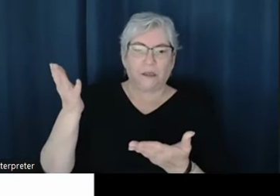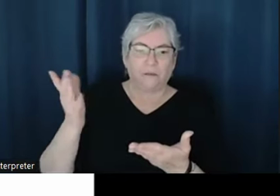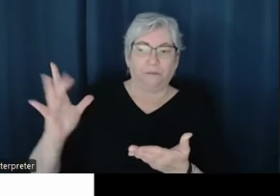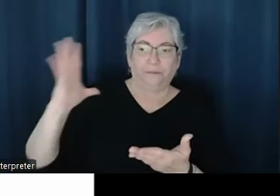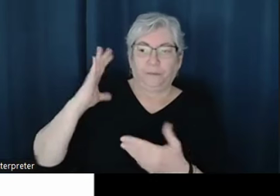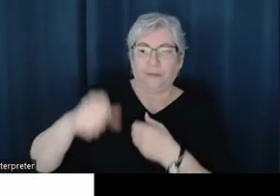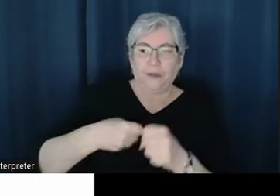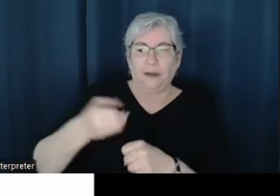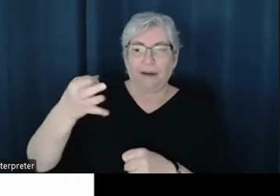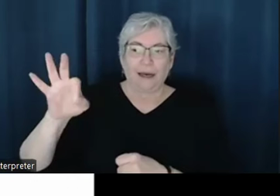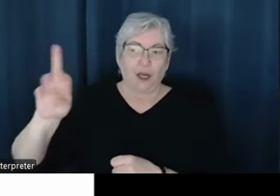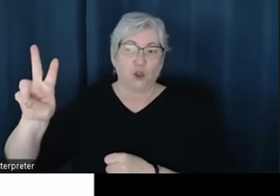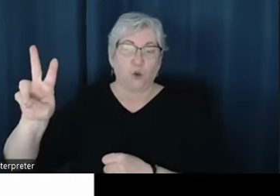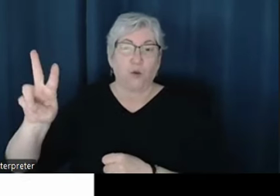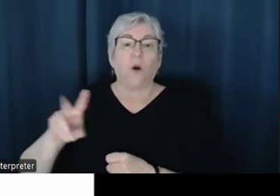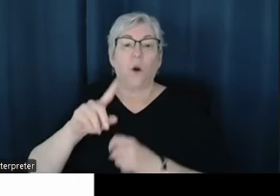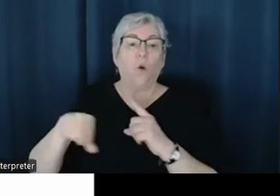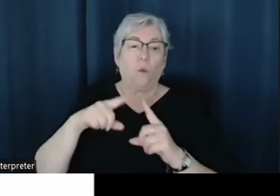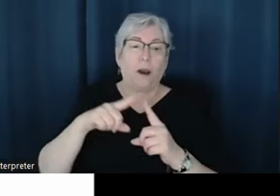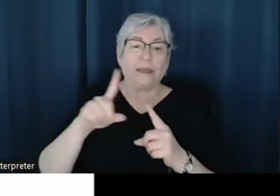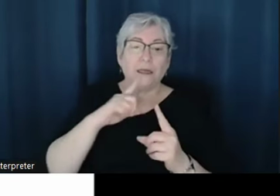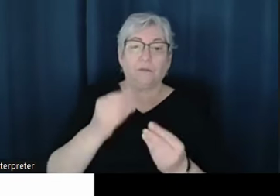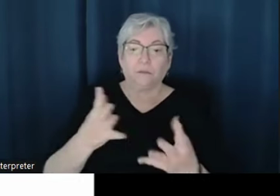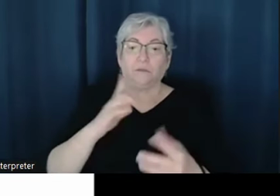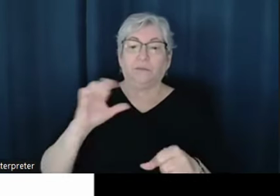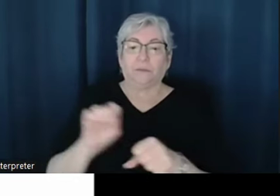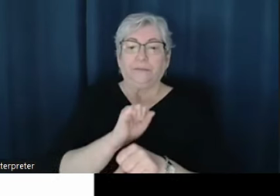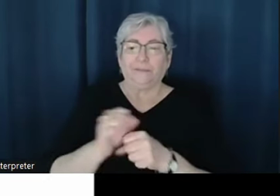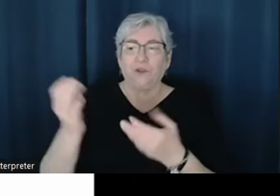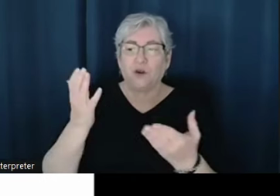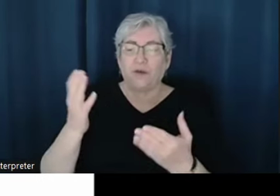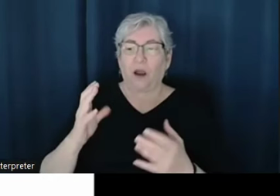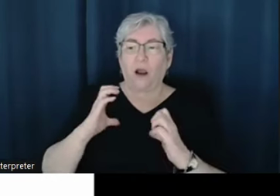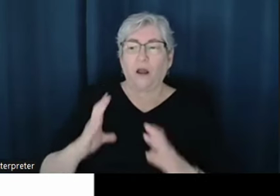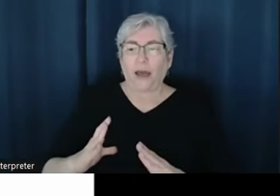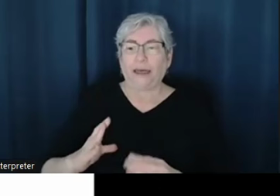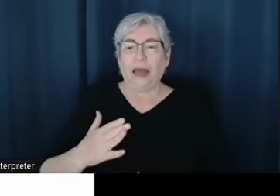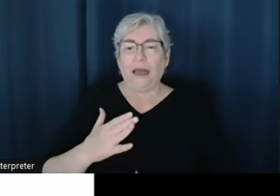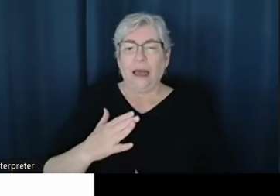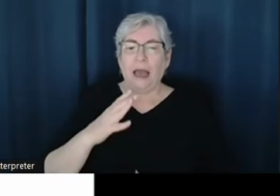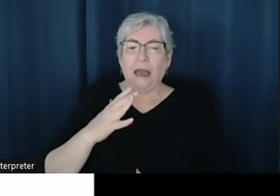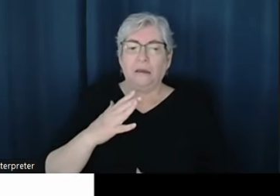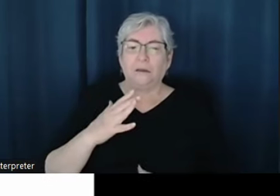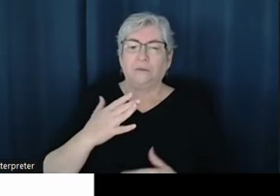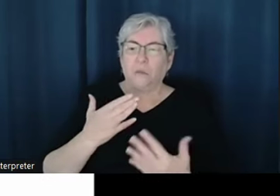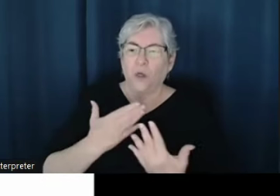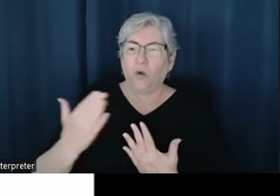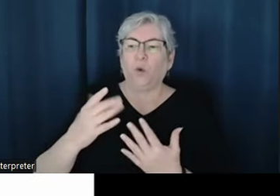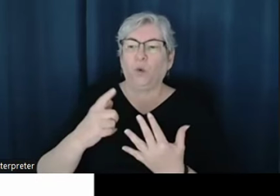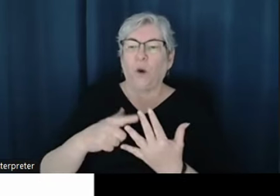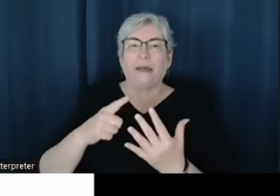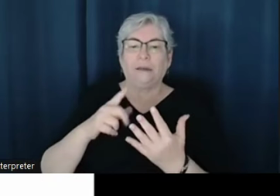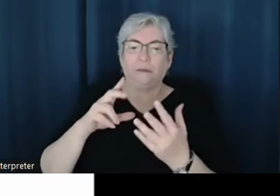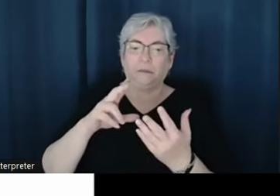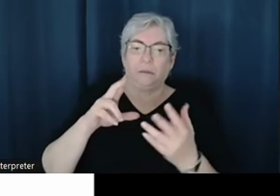'92. When they did provide actual VR services, the client would have to go through the application eligibility